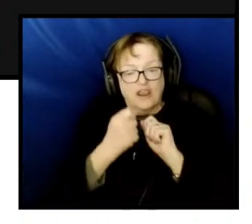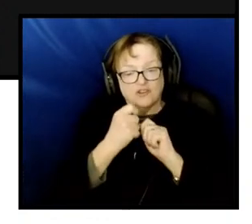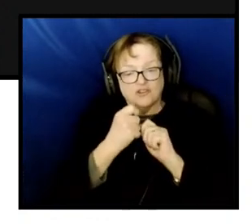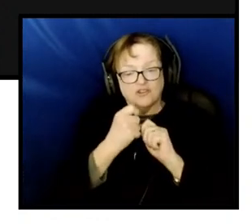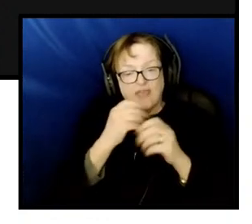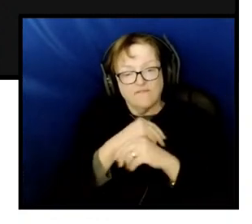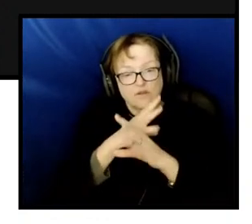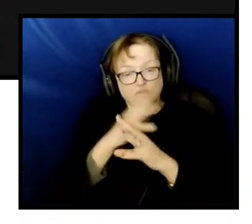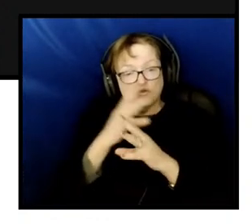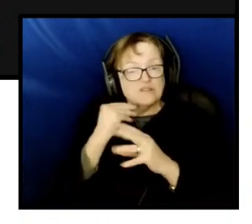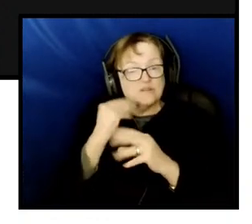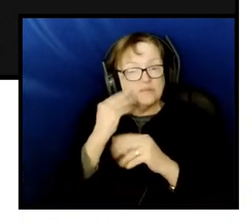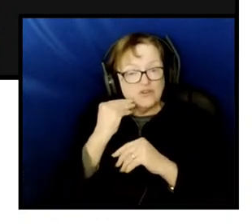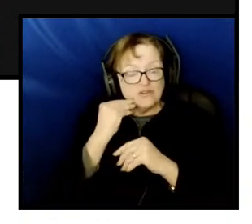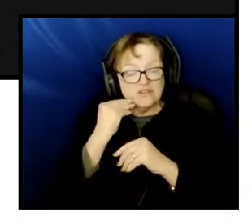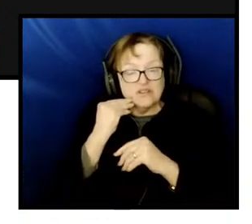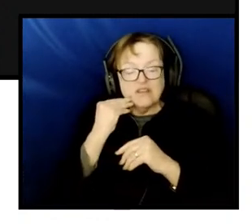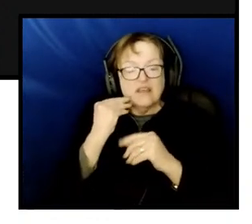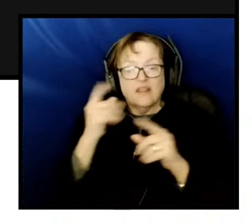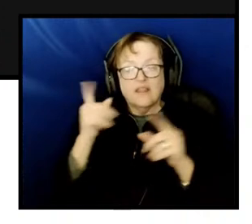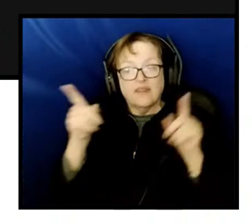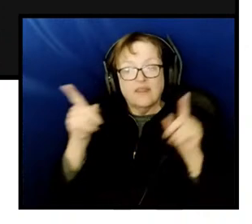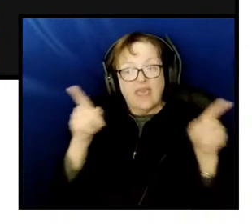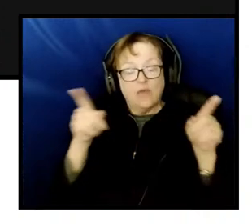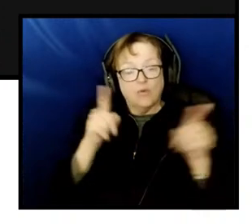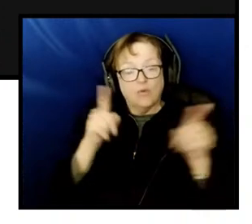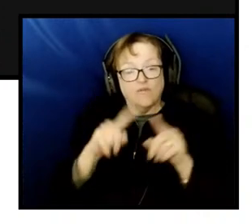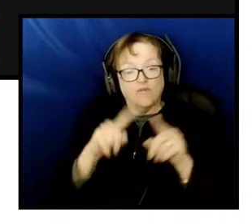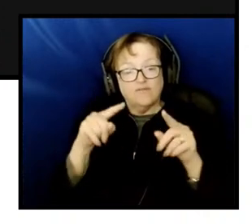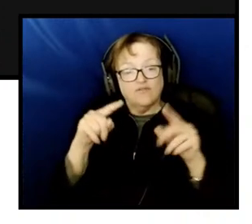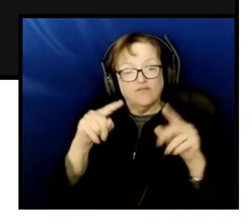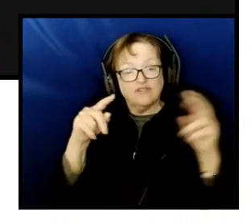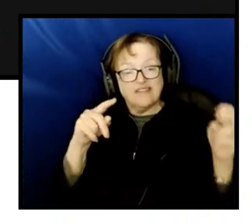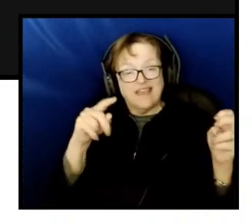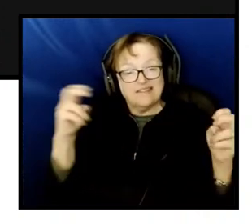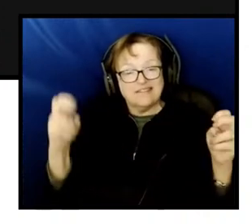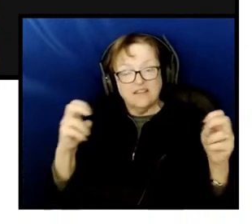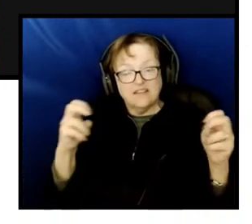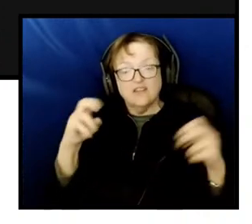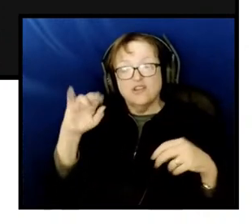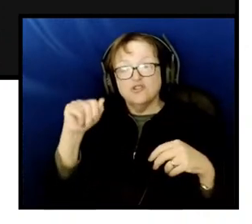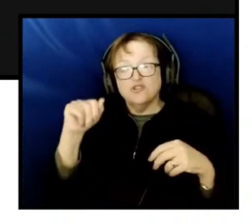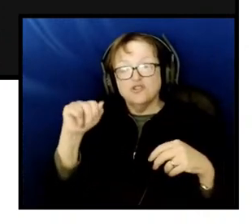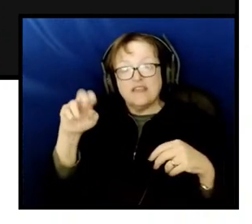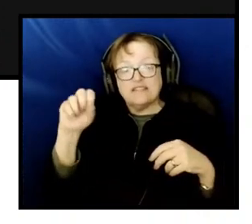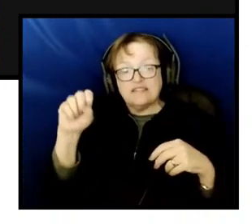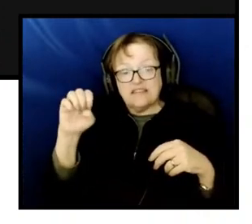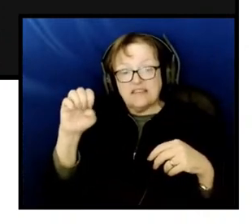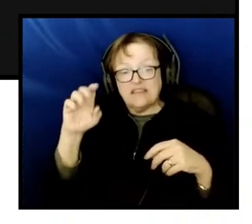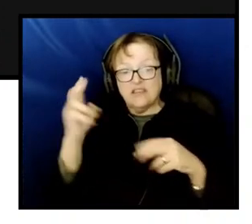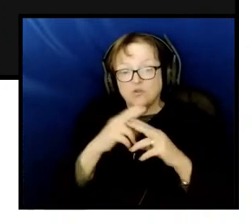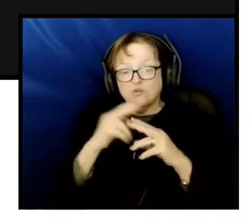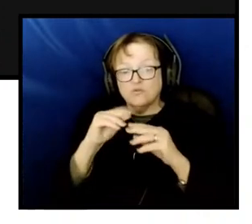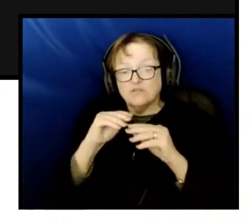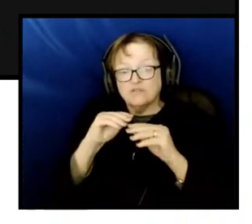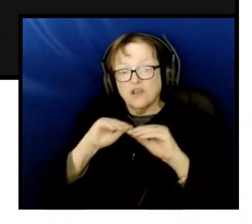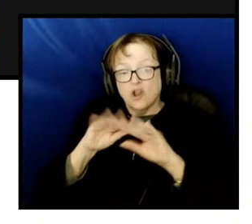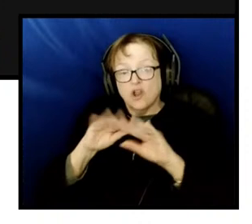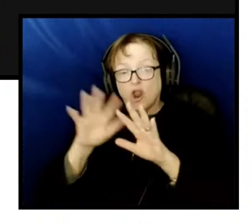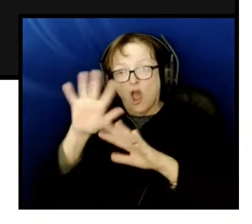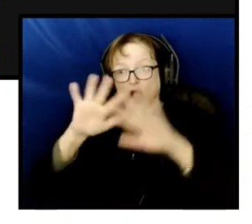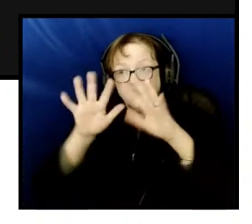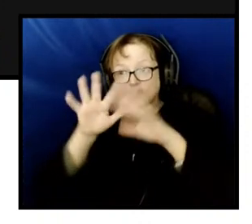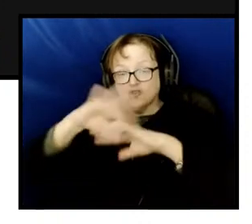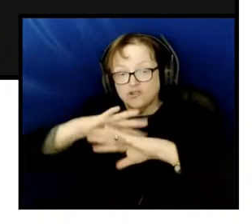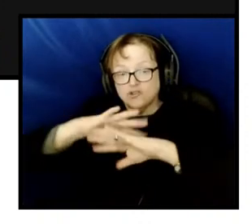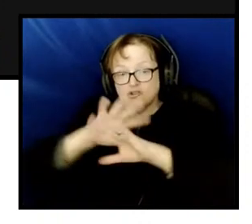from different sides of the table where Jesse used a lot of collage and digital research